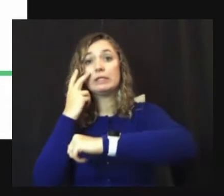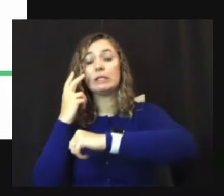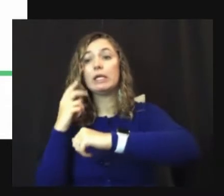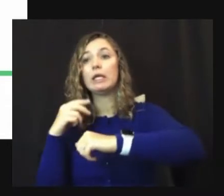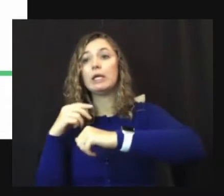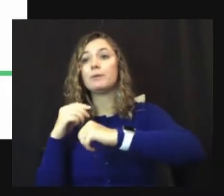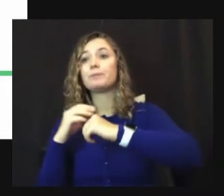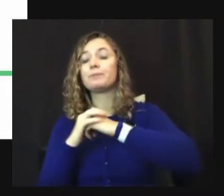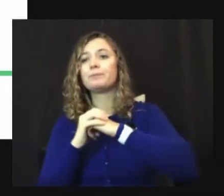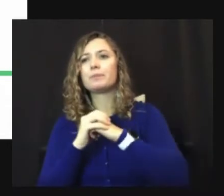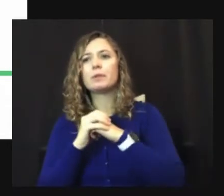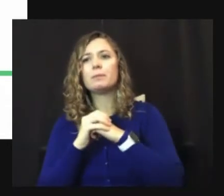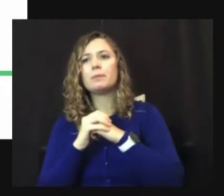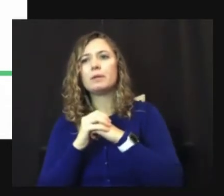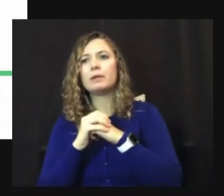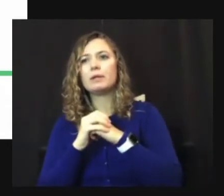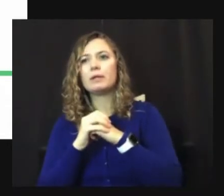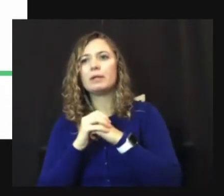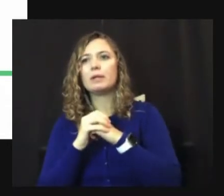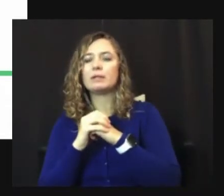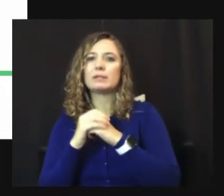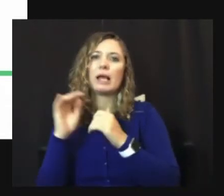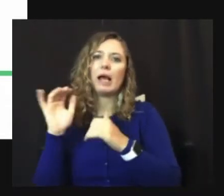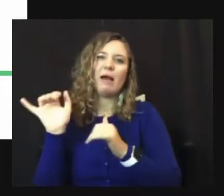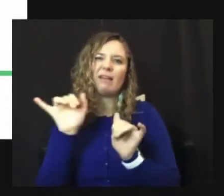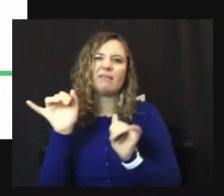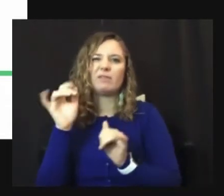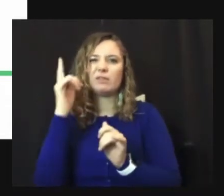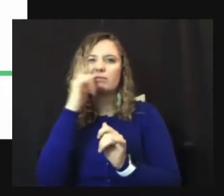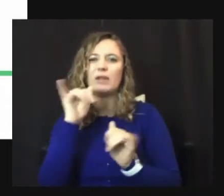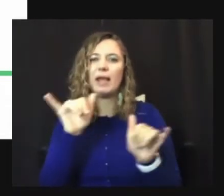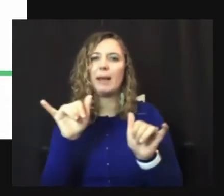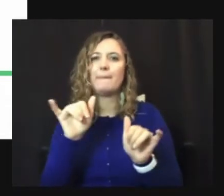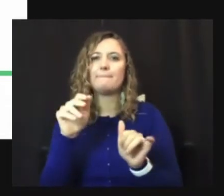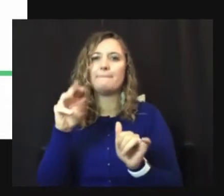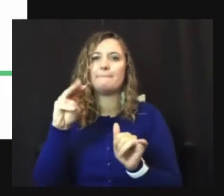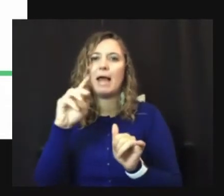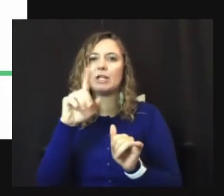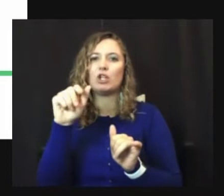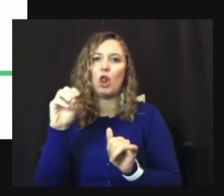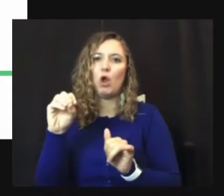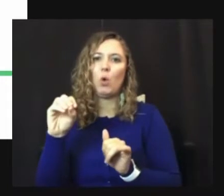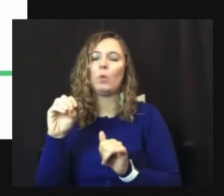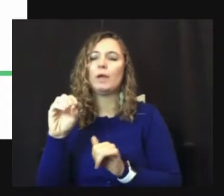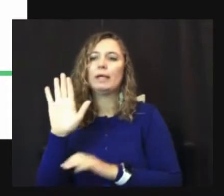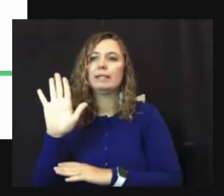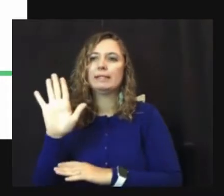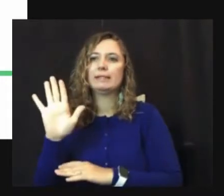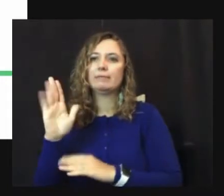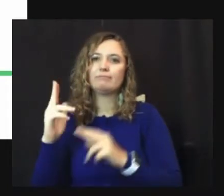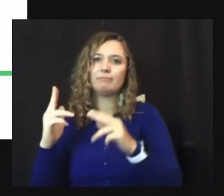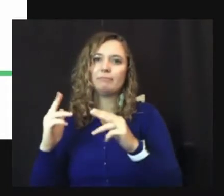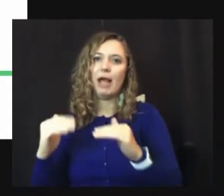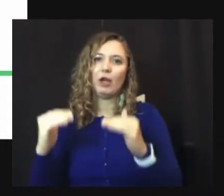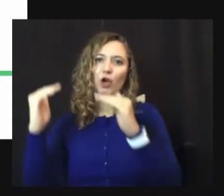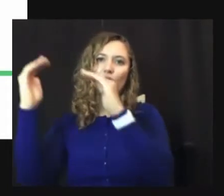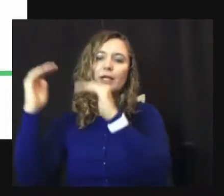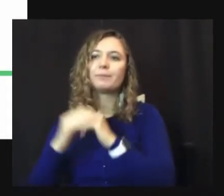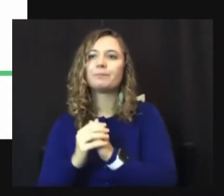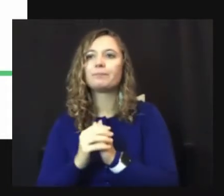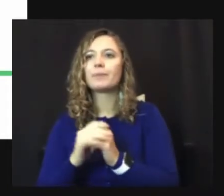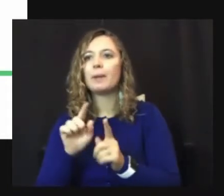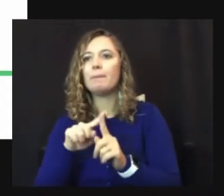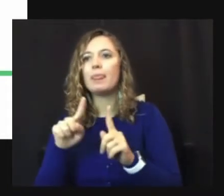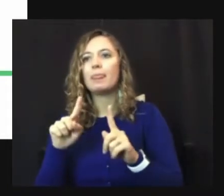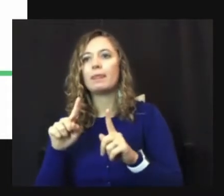thinking that's kind of like Maslow's hierarchy a little bit, but these bottom